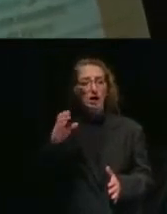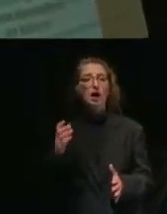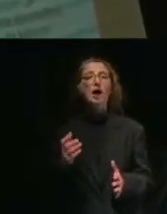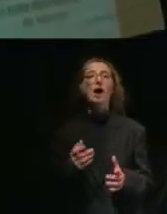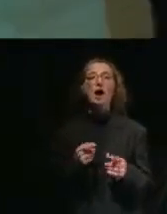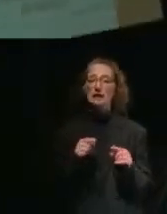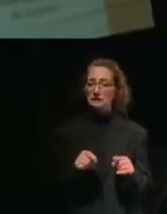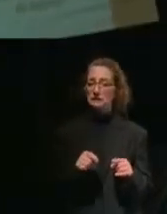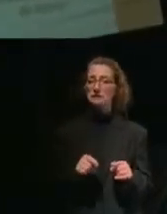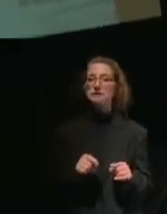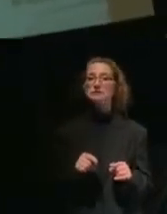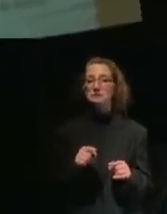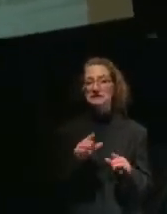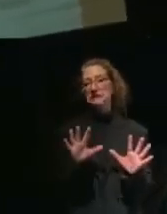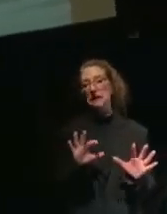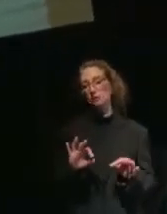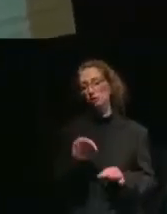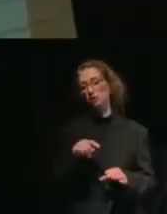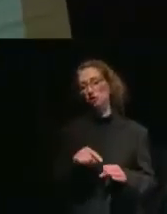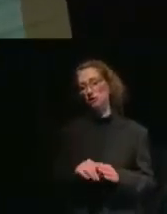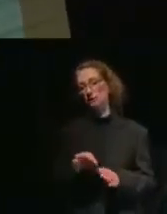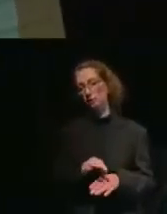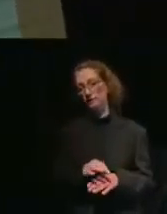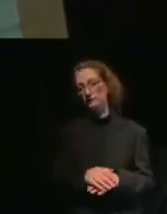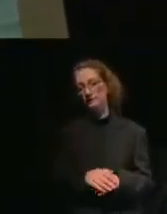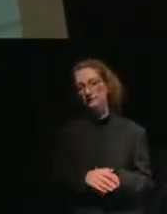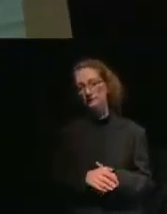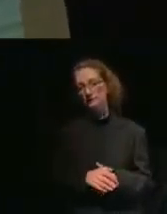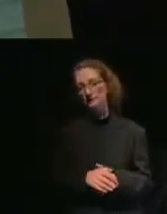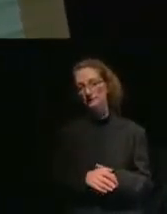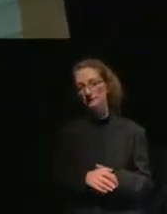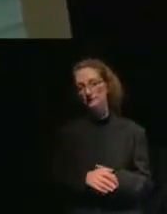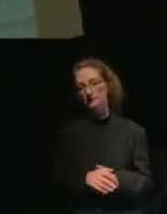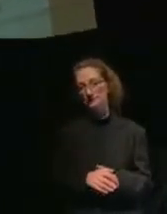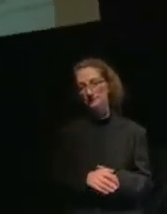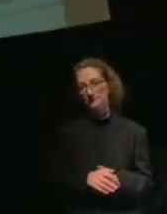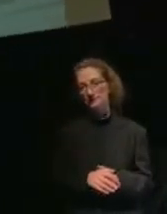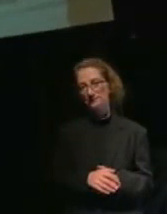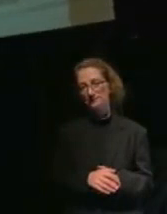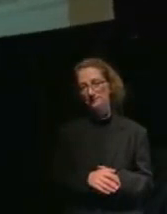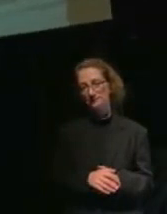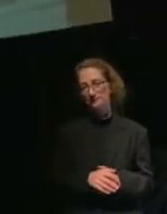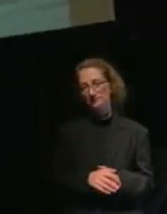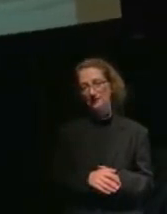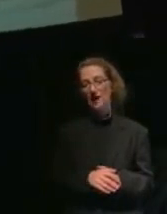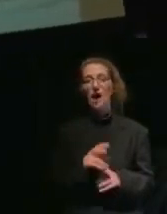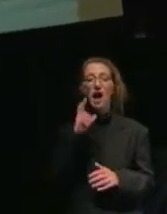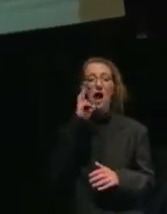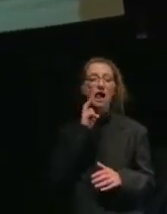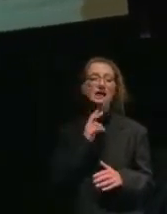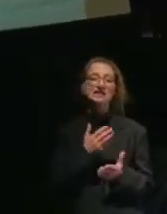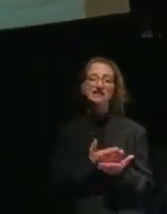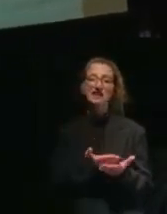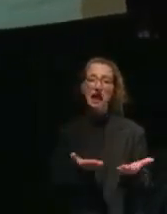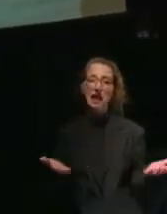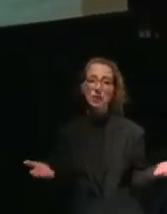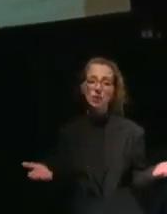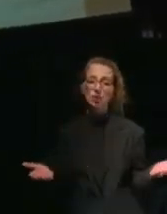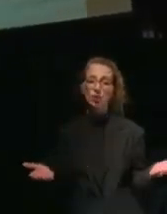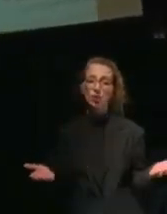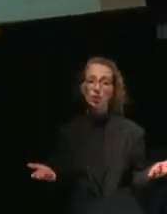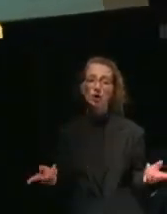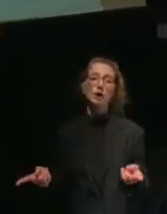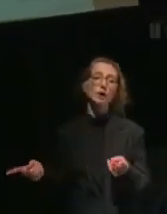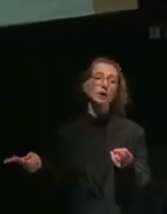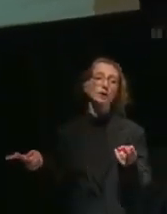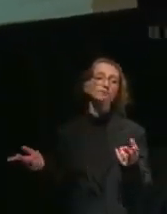age distribution, it's relatively identical to the